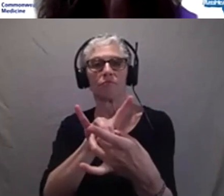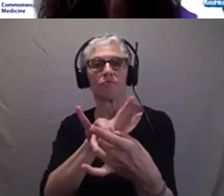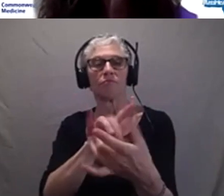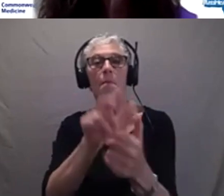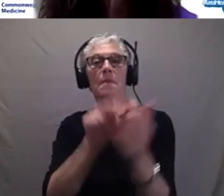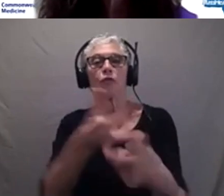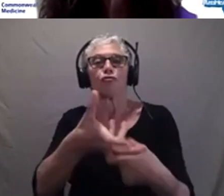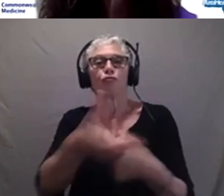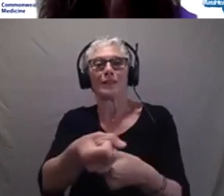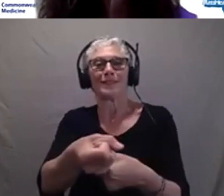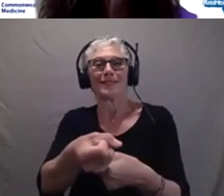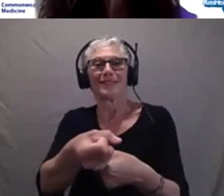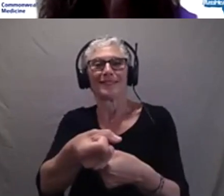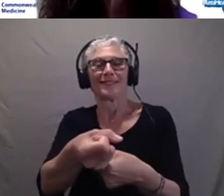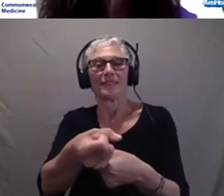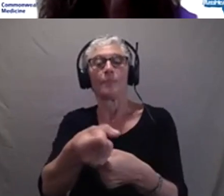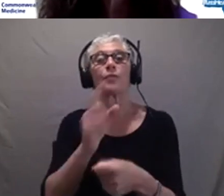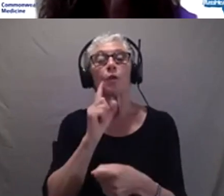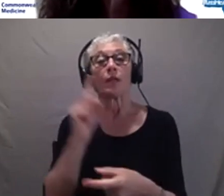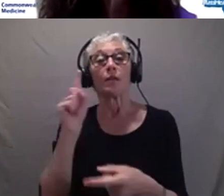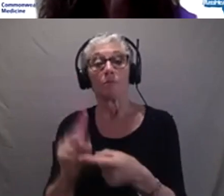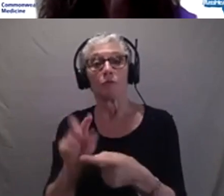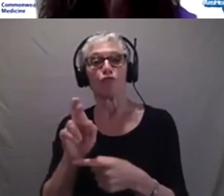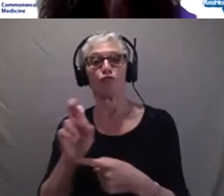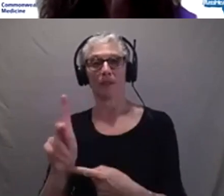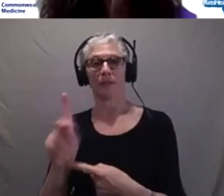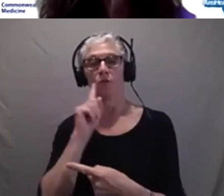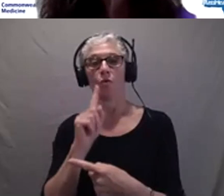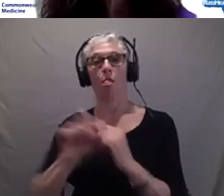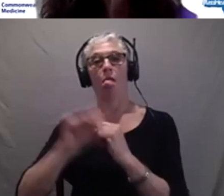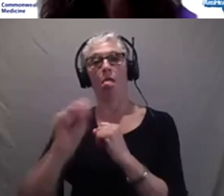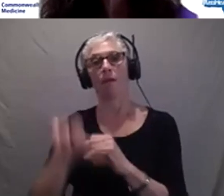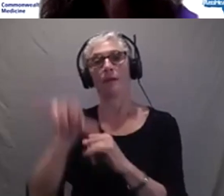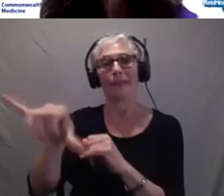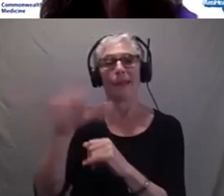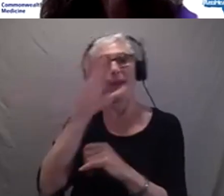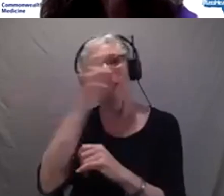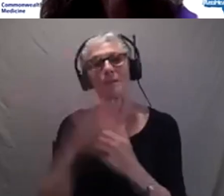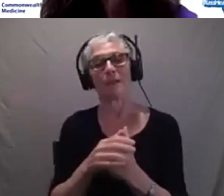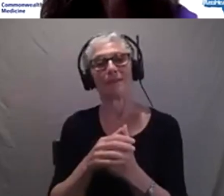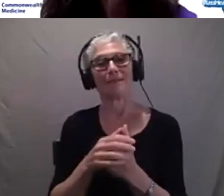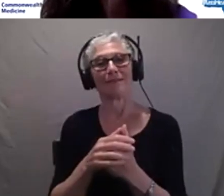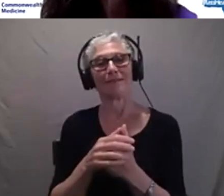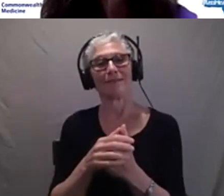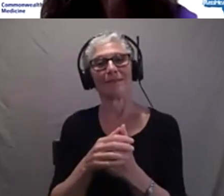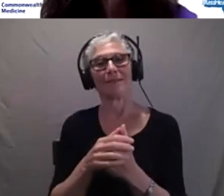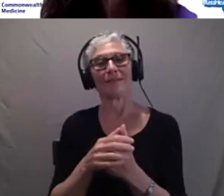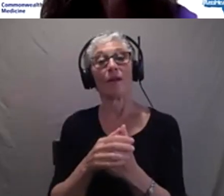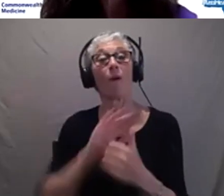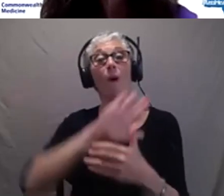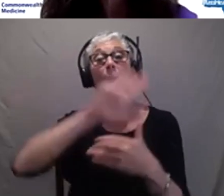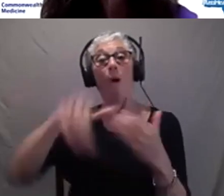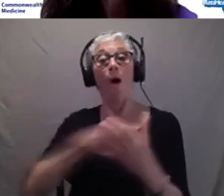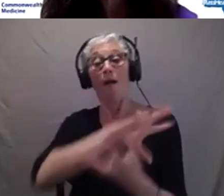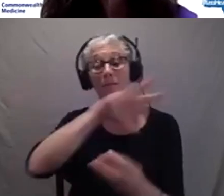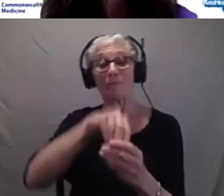prescription and treatment plans and reduces the risk for more extended hospital stays and adverse outcomes. And all of that helps